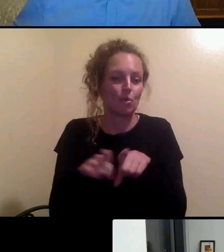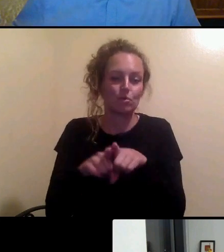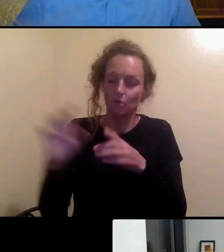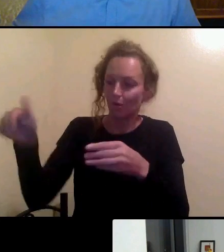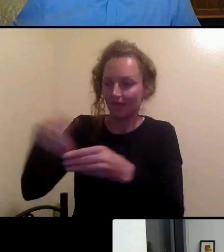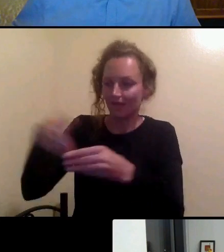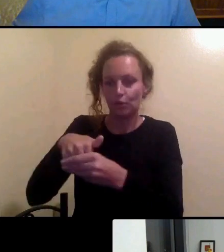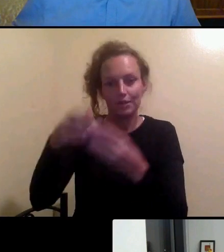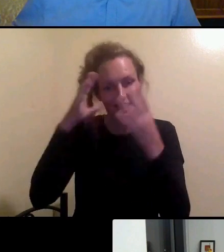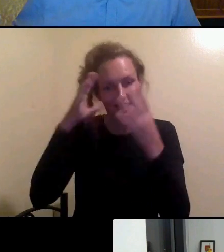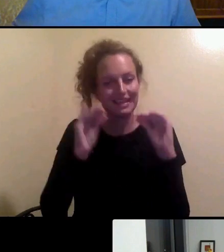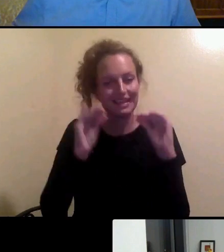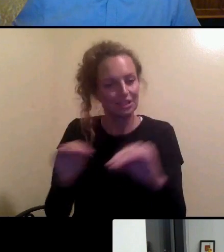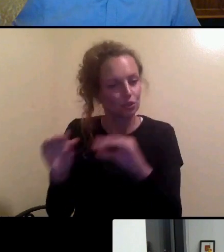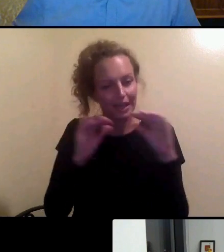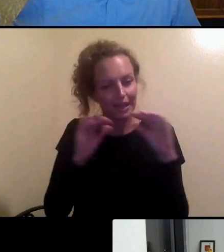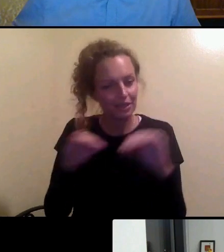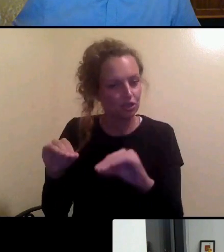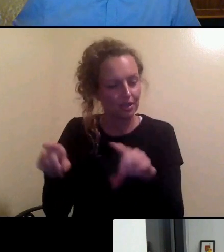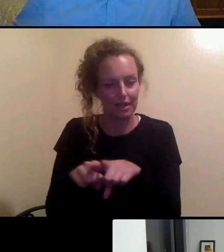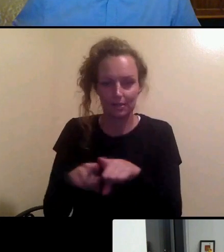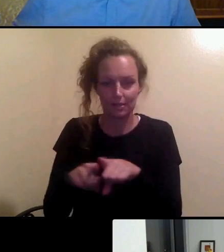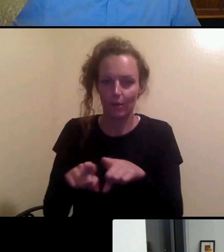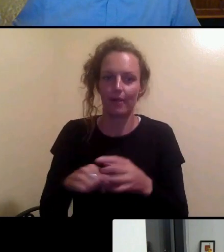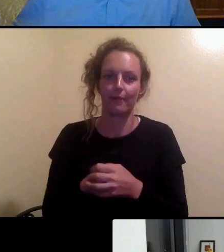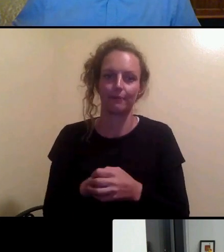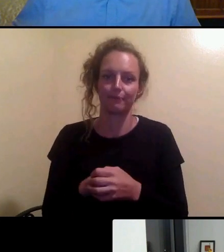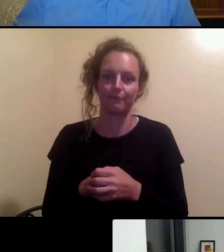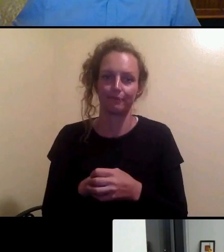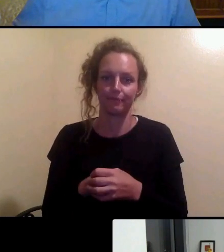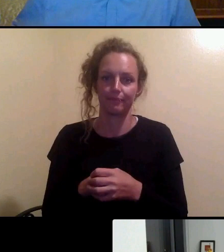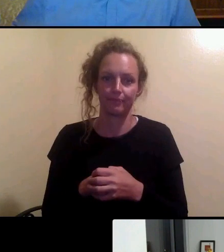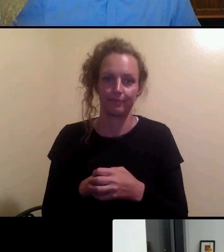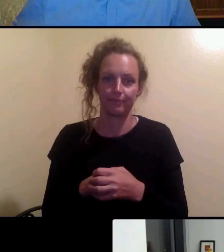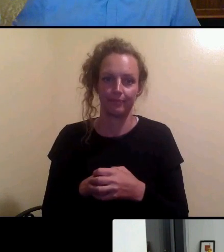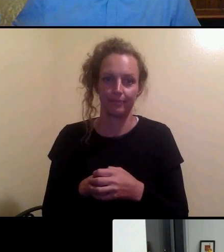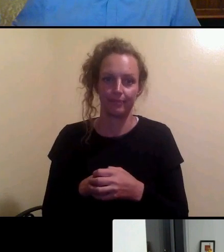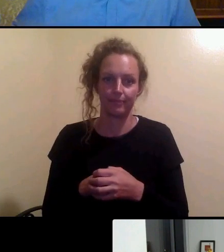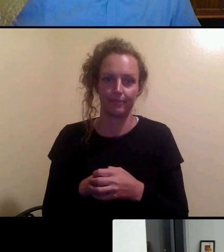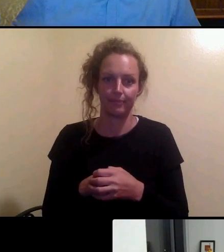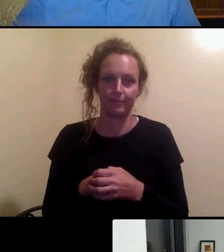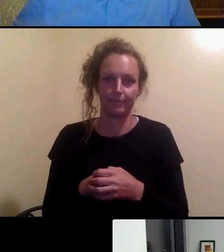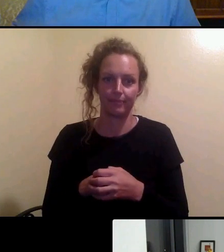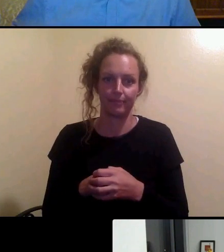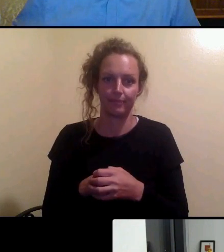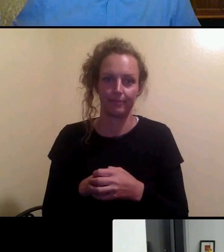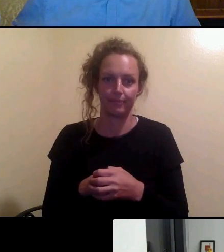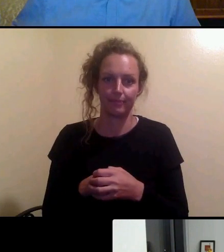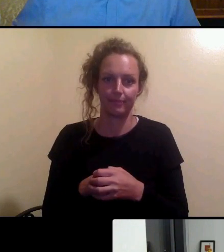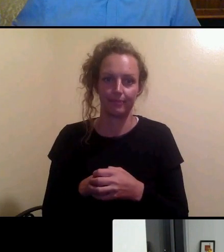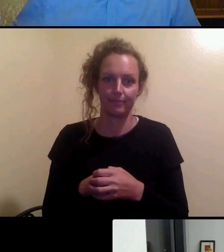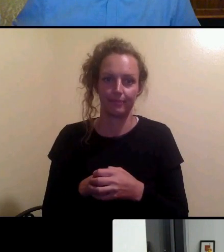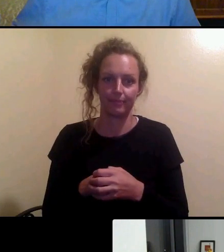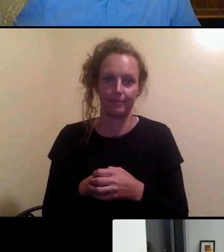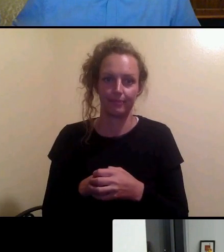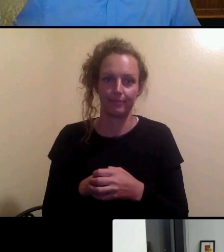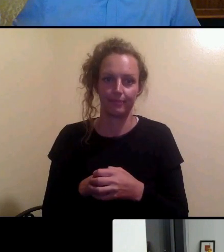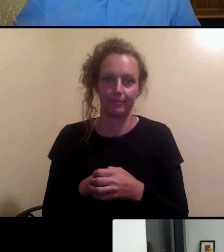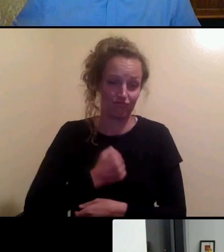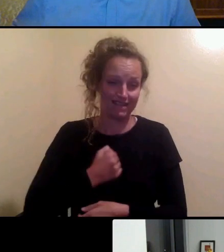important. I'm really sorry. We only squeezed one question in. Sorry, my bad, but we